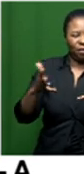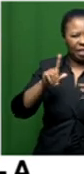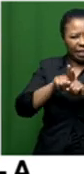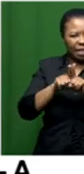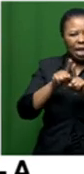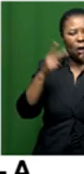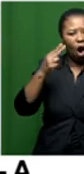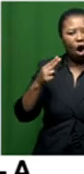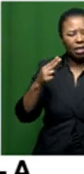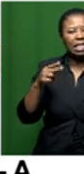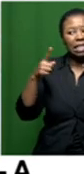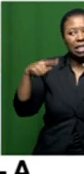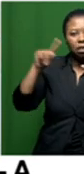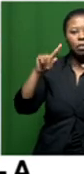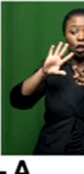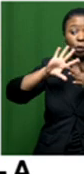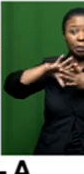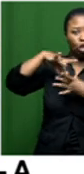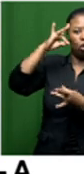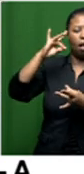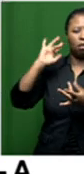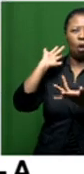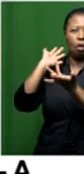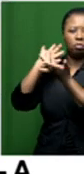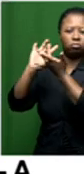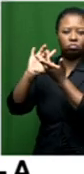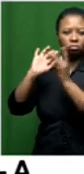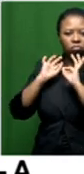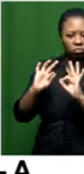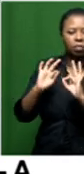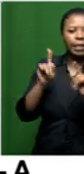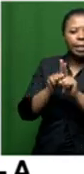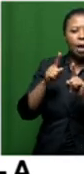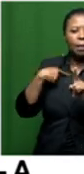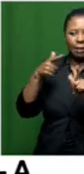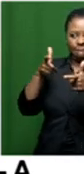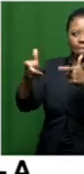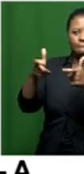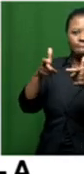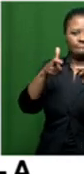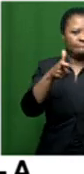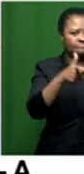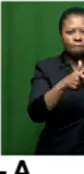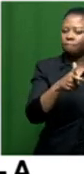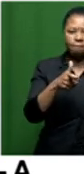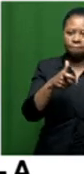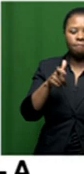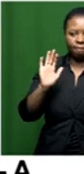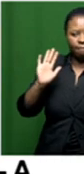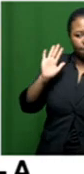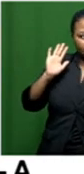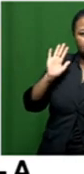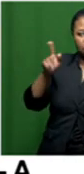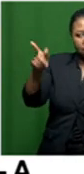all the artists, there's very much a connection with spirituality, and it's very important for me to not control every single thing. What we can do is do